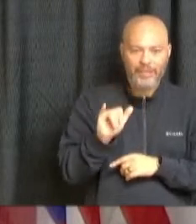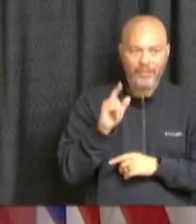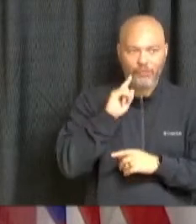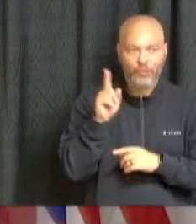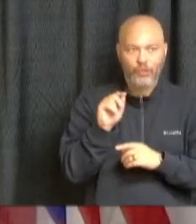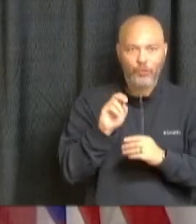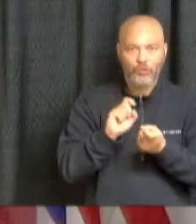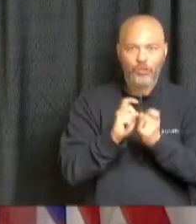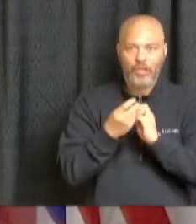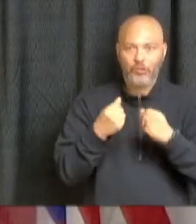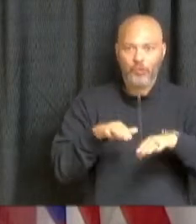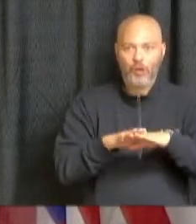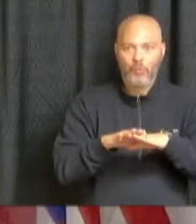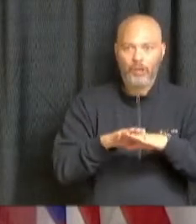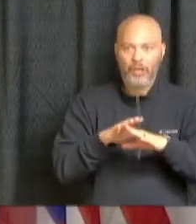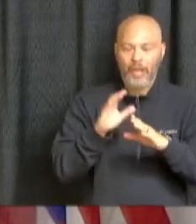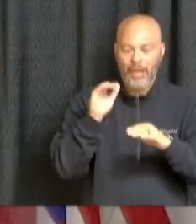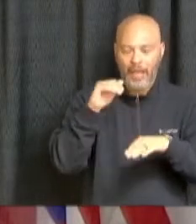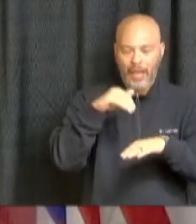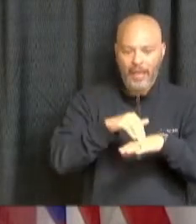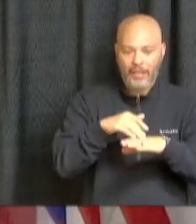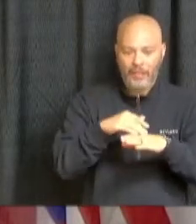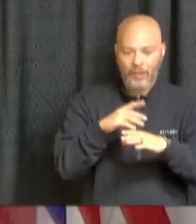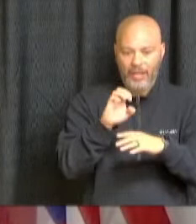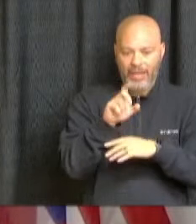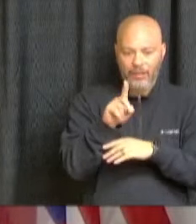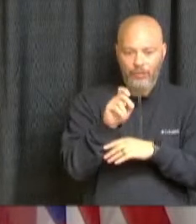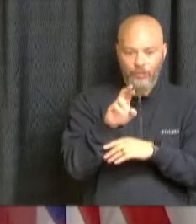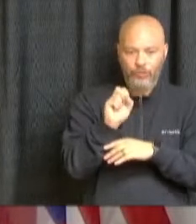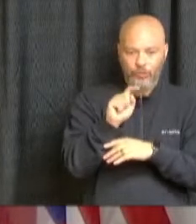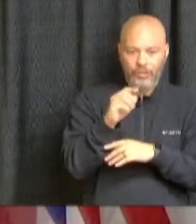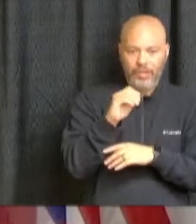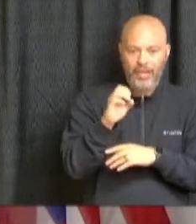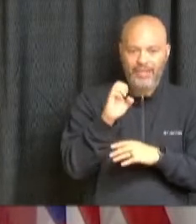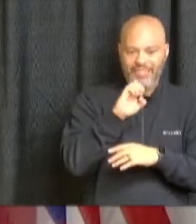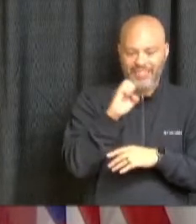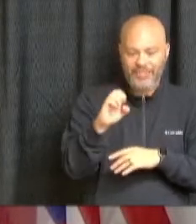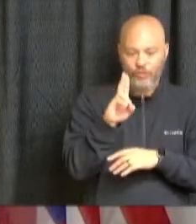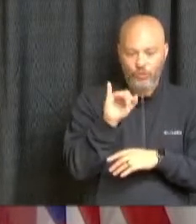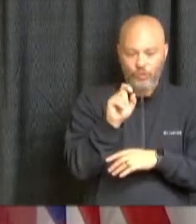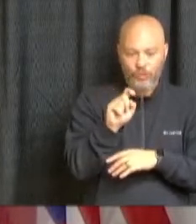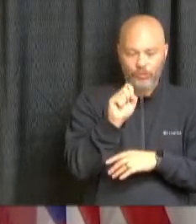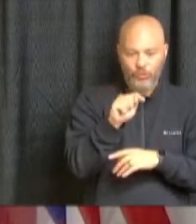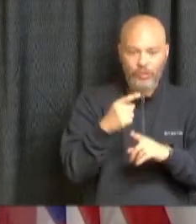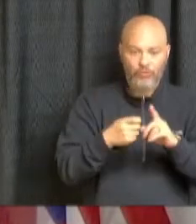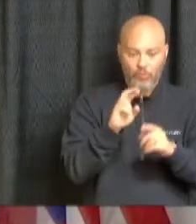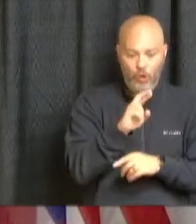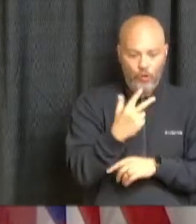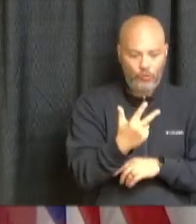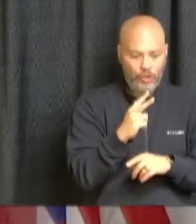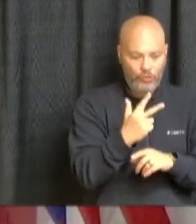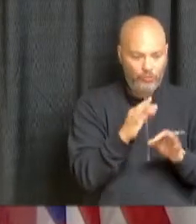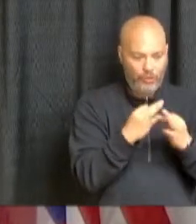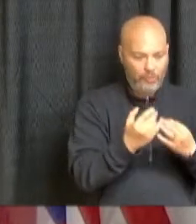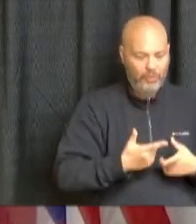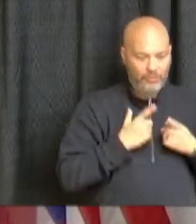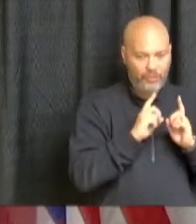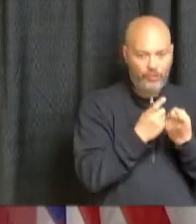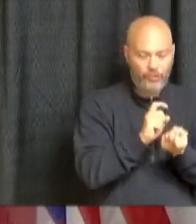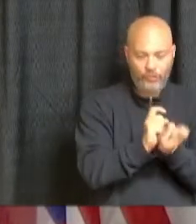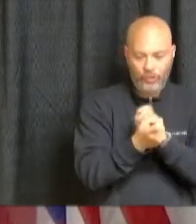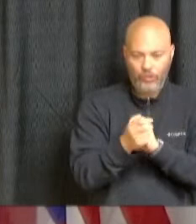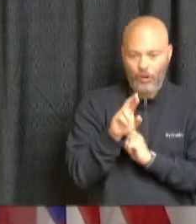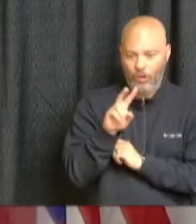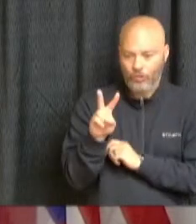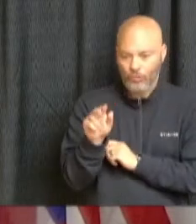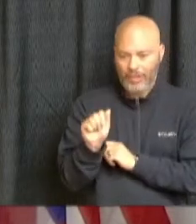for zone change on property located at the intersection of Elder Street and East Union Street from R3 3-family residential district